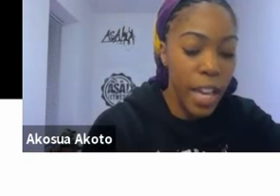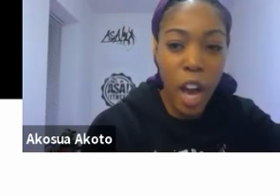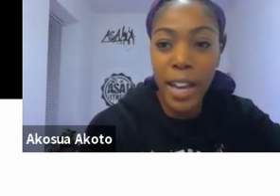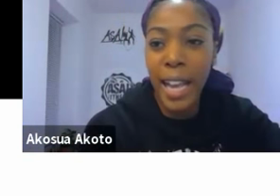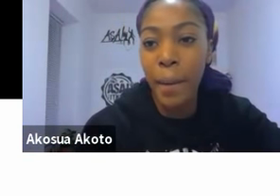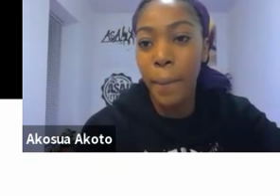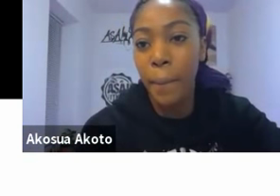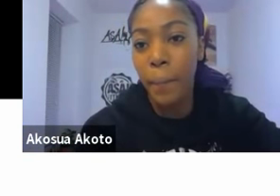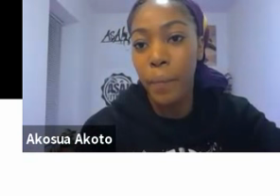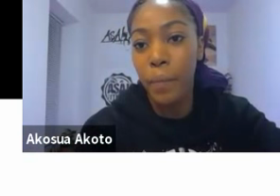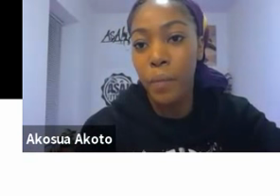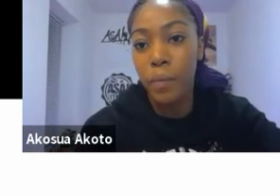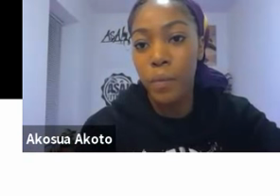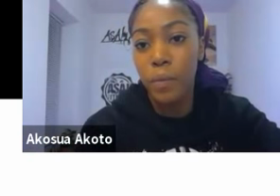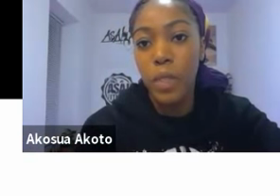Can y'all hear that?